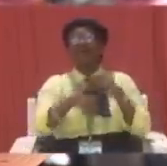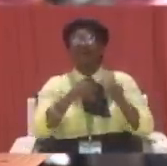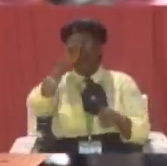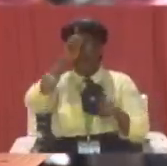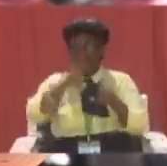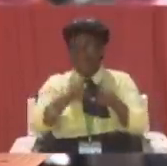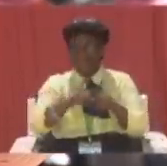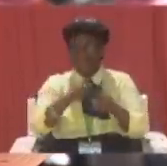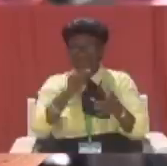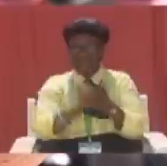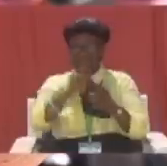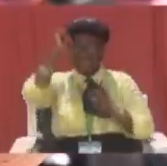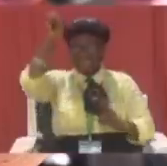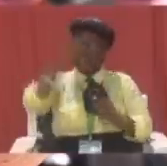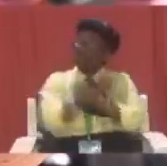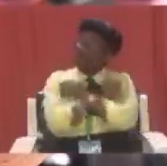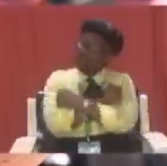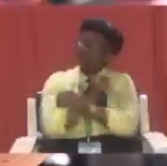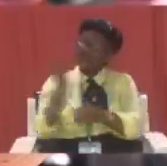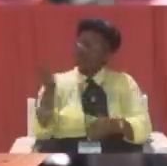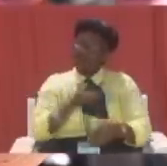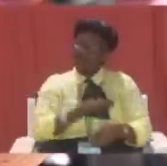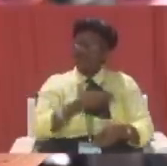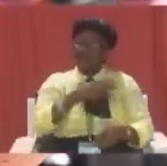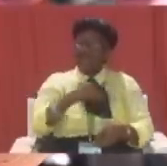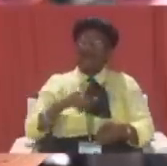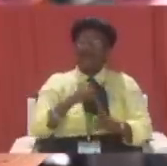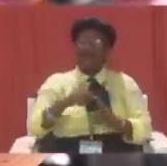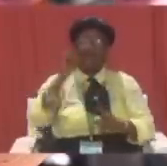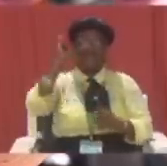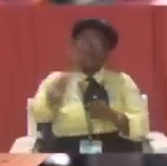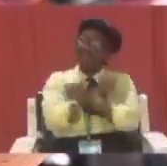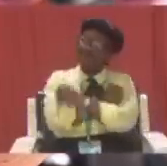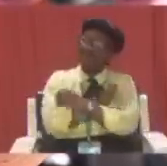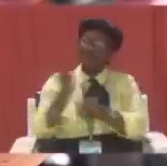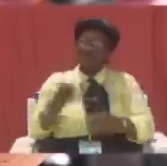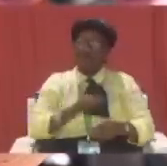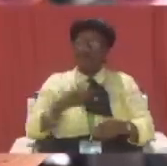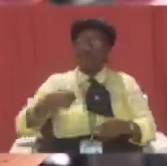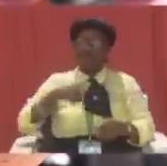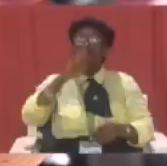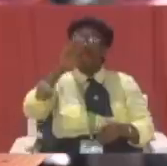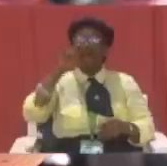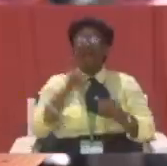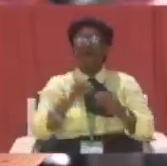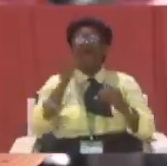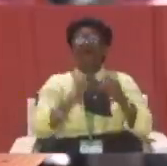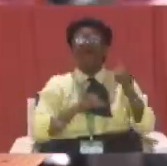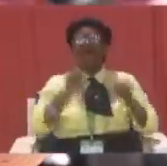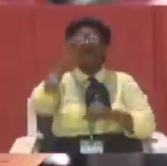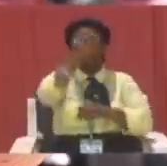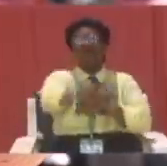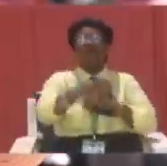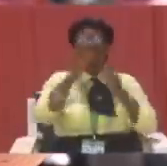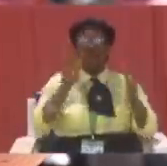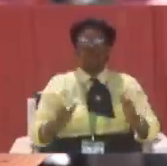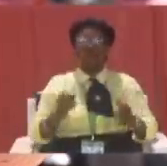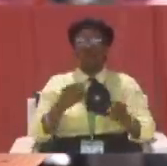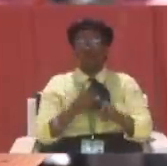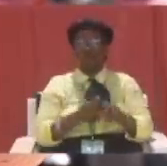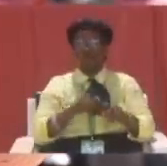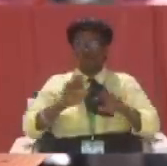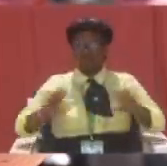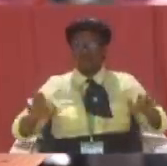us, we are more than conquerors. From children, we see